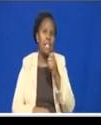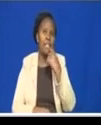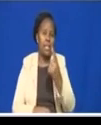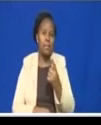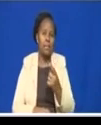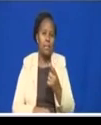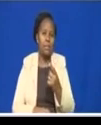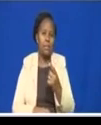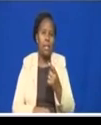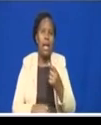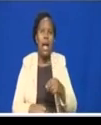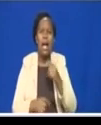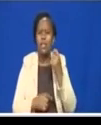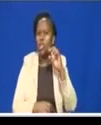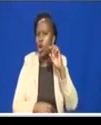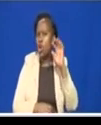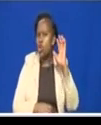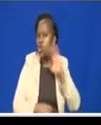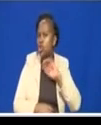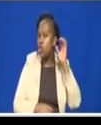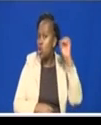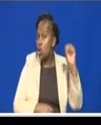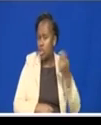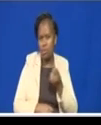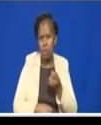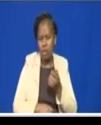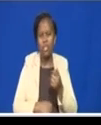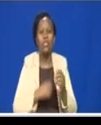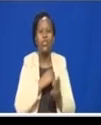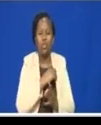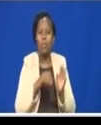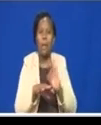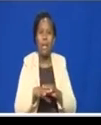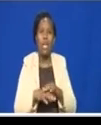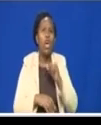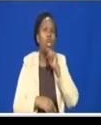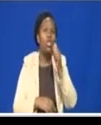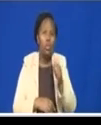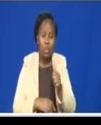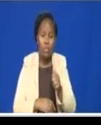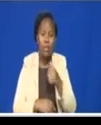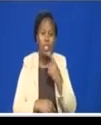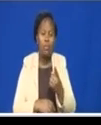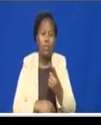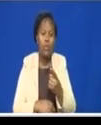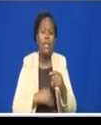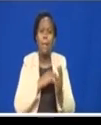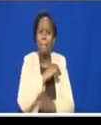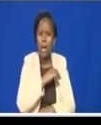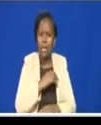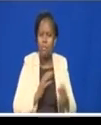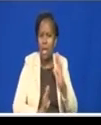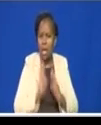defiantly. A little noise is not all that bad. Don't befuddle me with your weird kind of